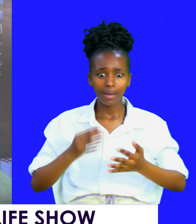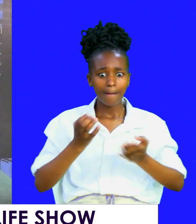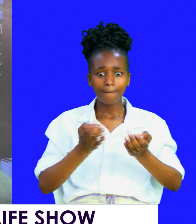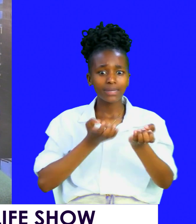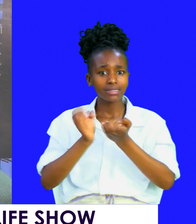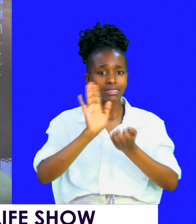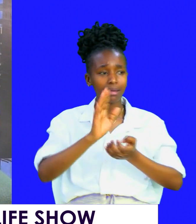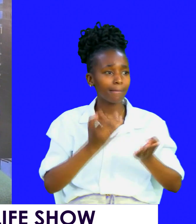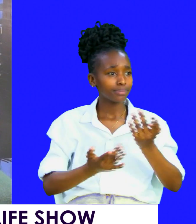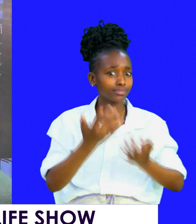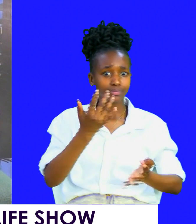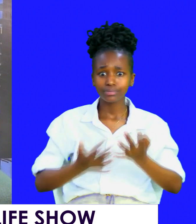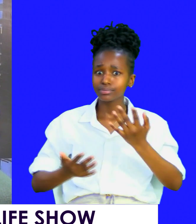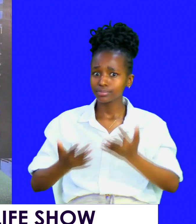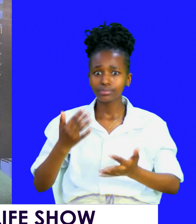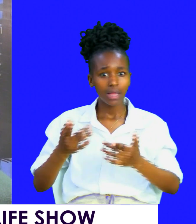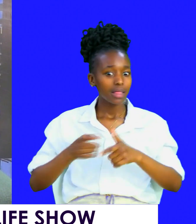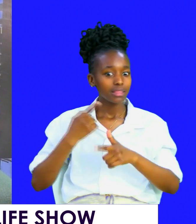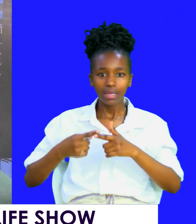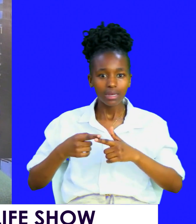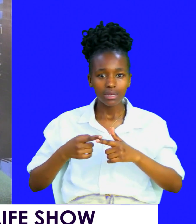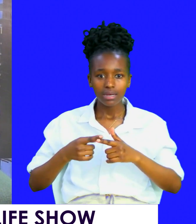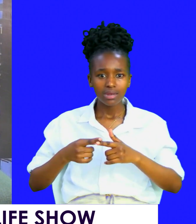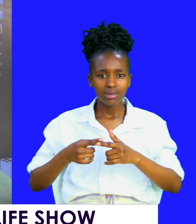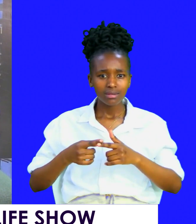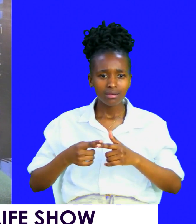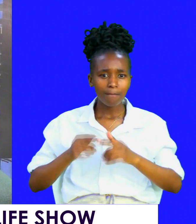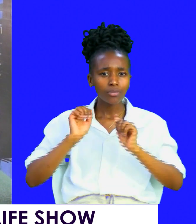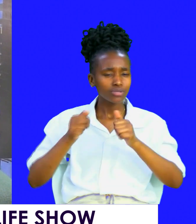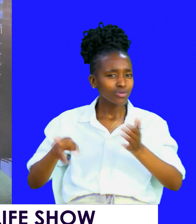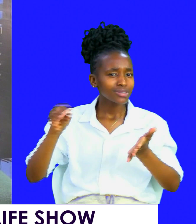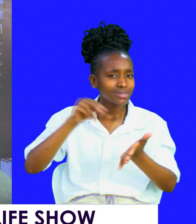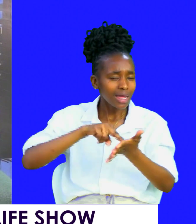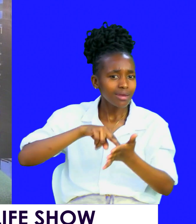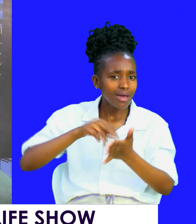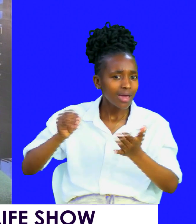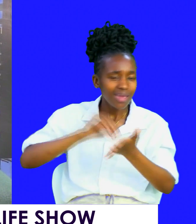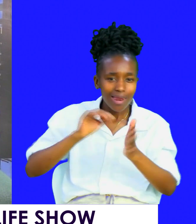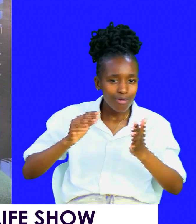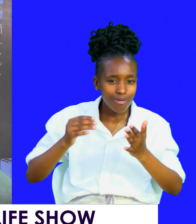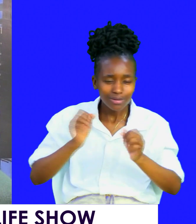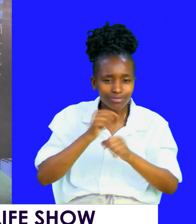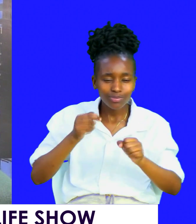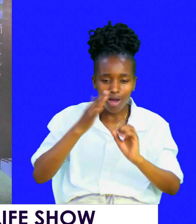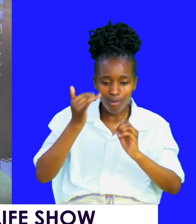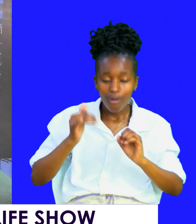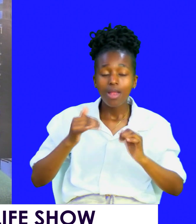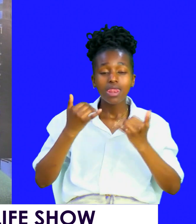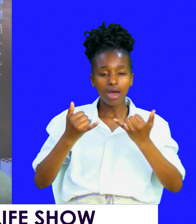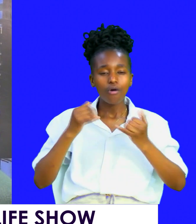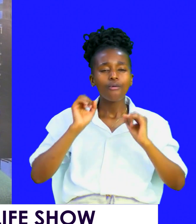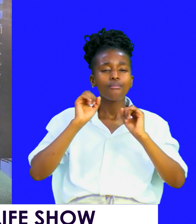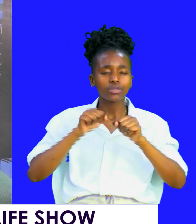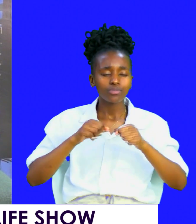Market or in a marketplace out there cannot stand again? Why should you die? Many mistakes can be